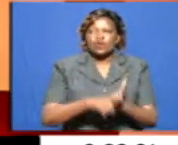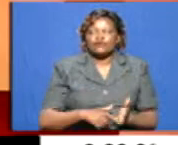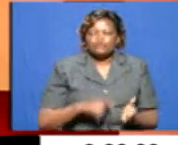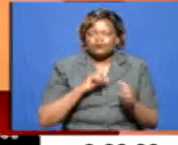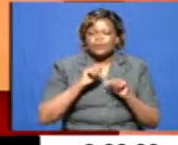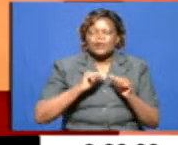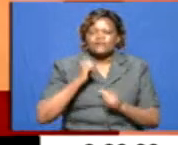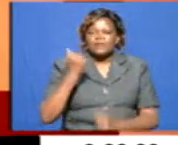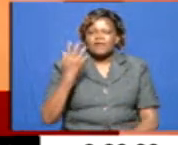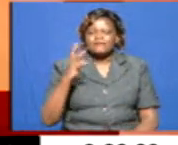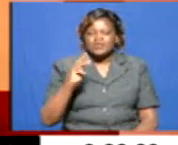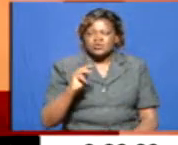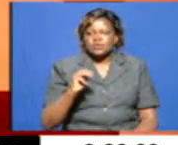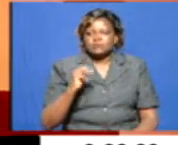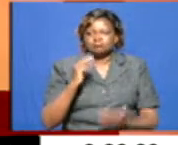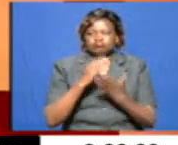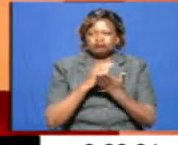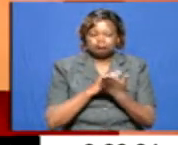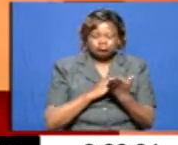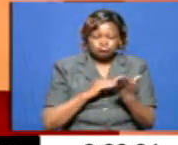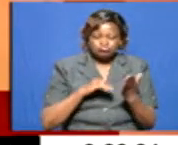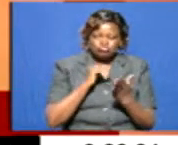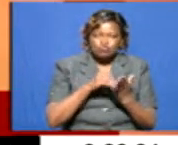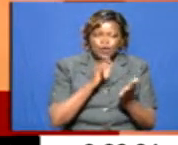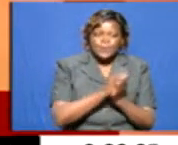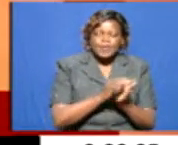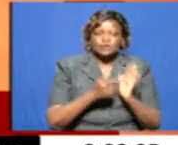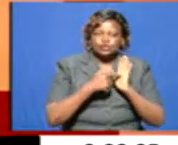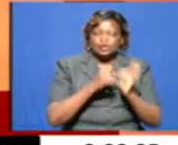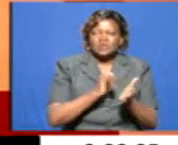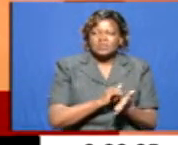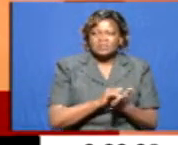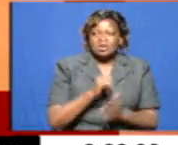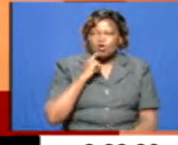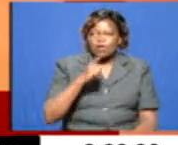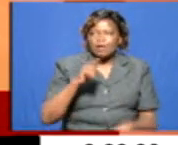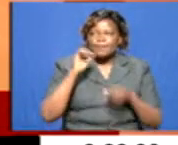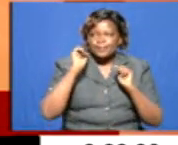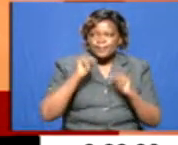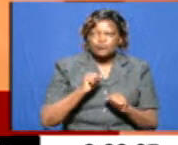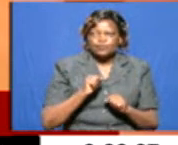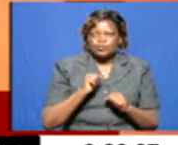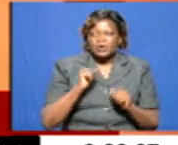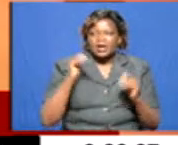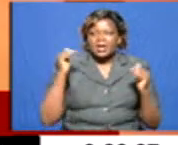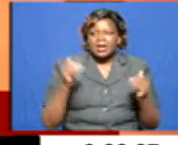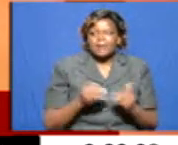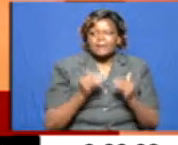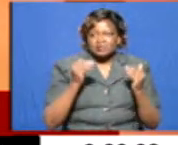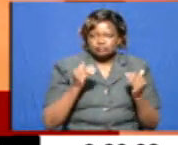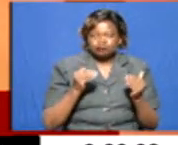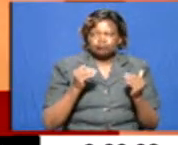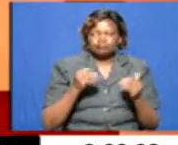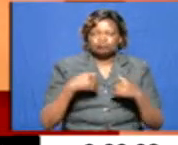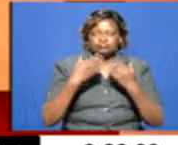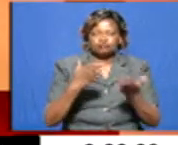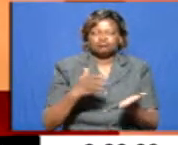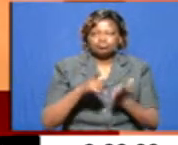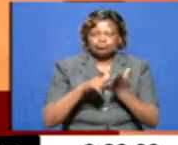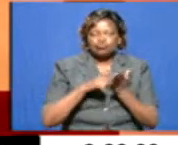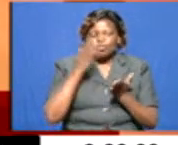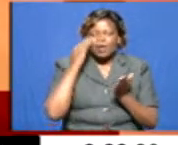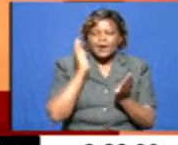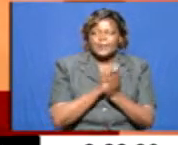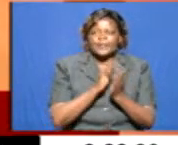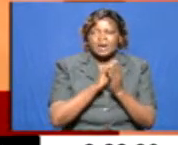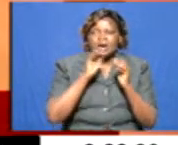shillings. In a statement, the central bank projects that the directive could adversely impact provision of credit as banks will be unable